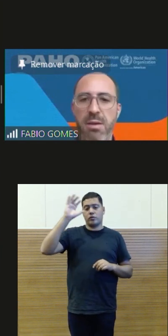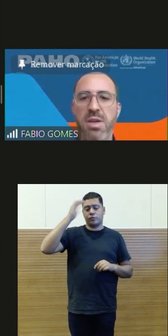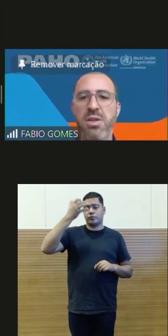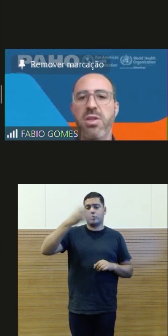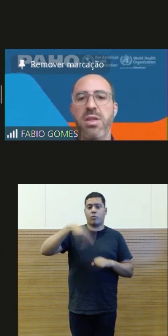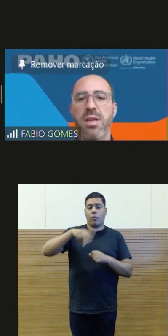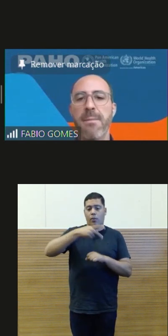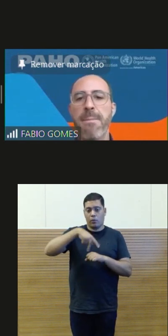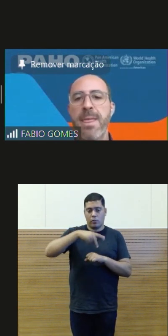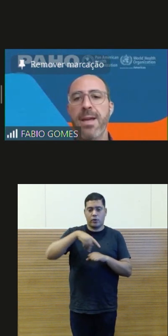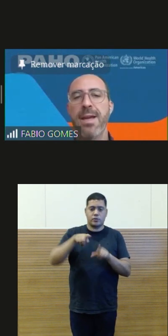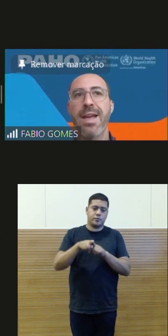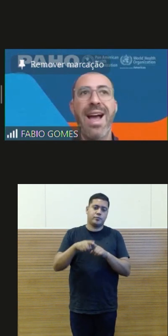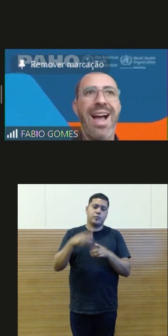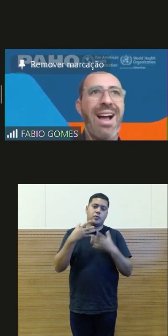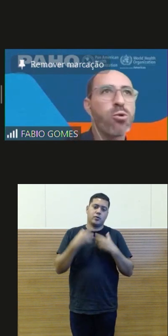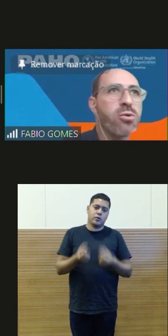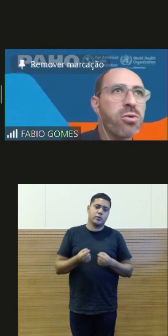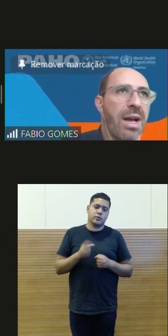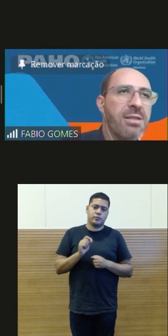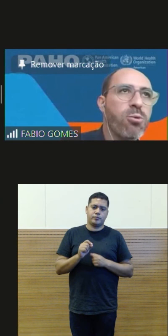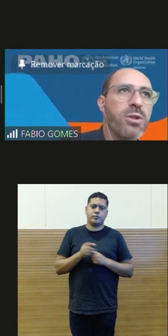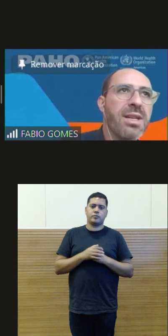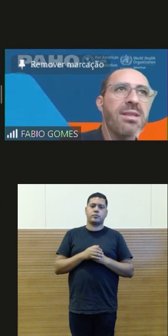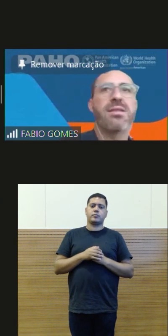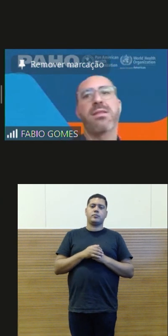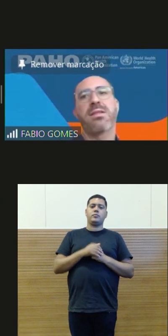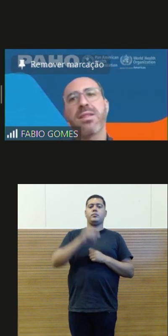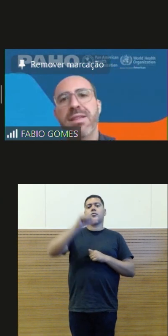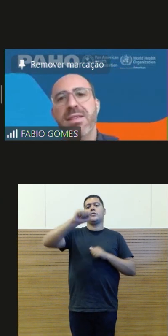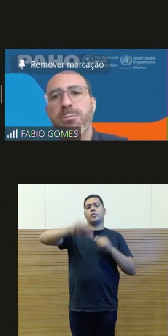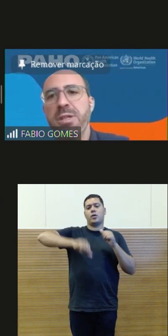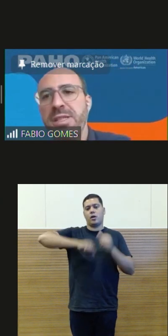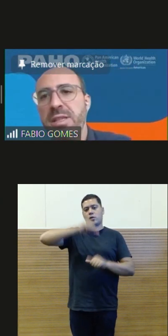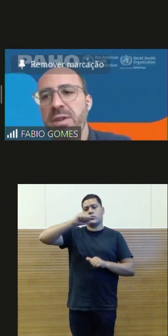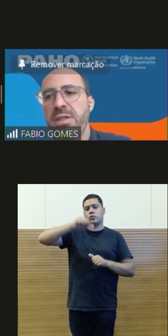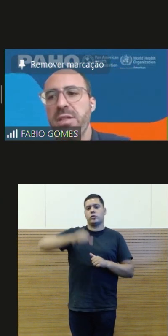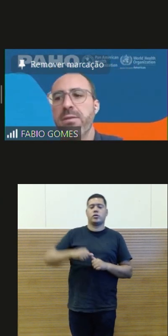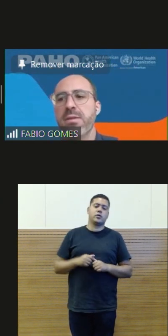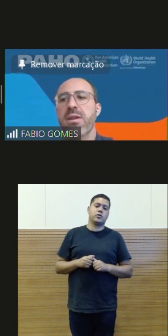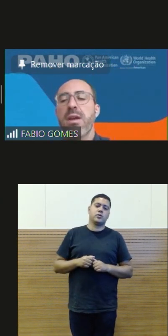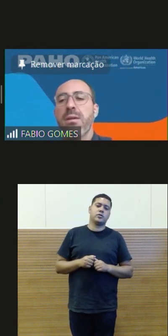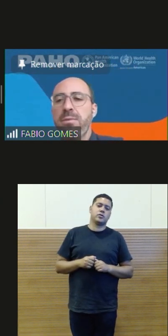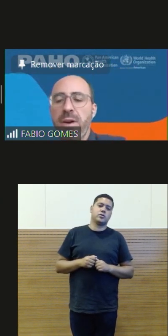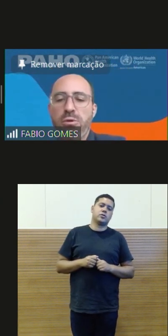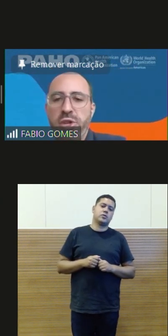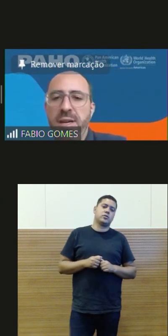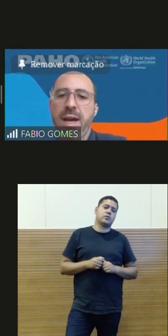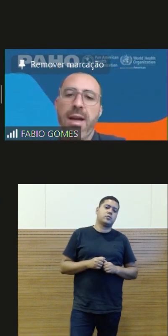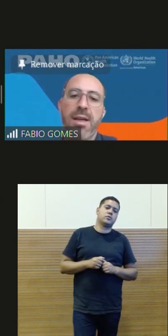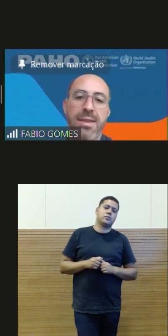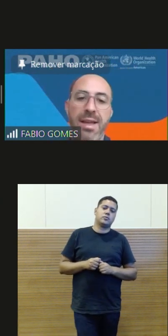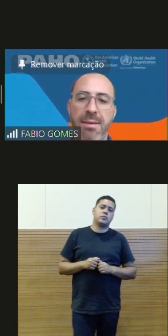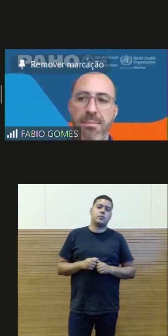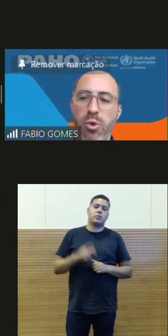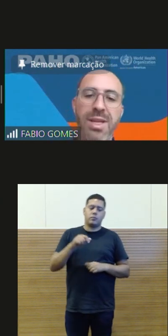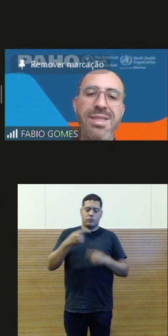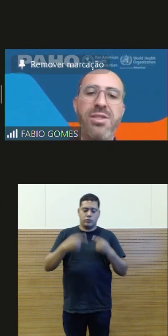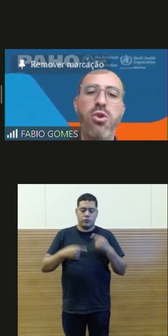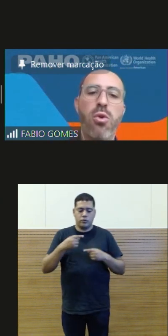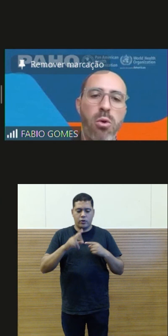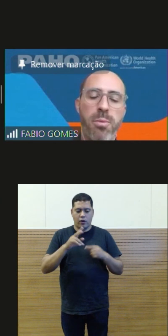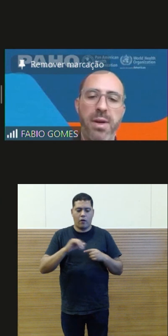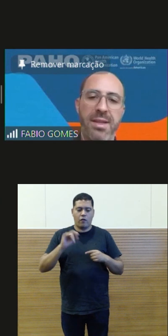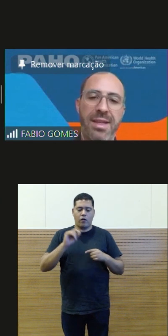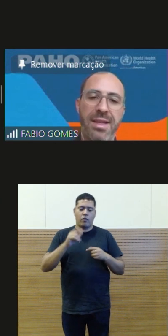that facilitates this definition to countries and allow the changes that these effective policies